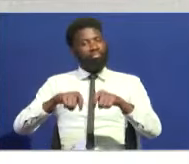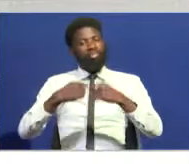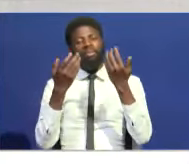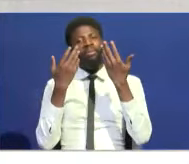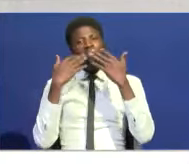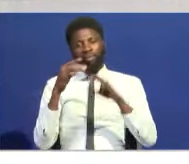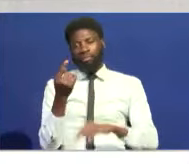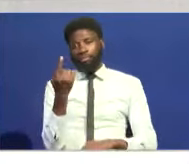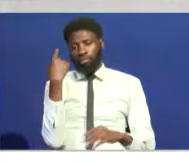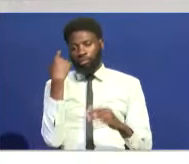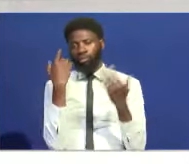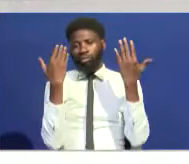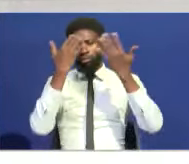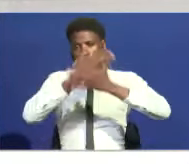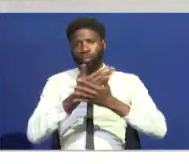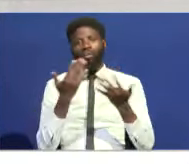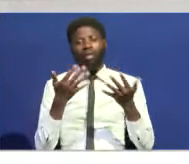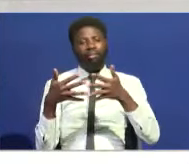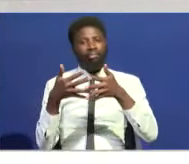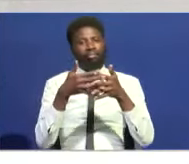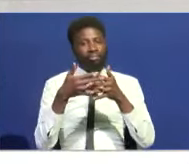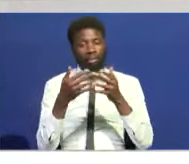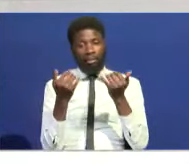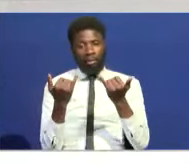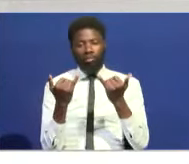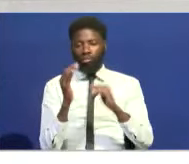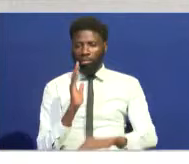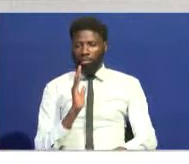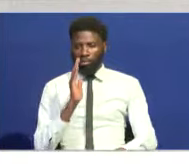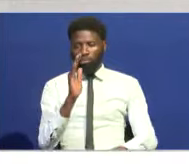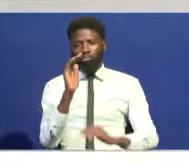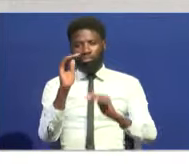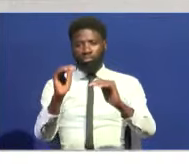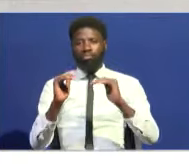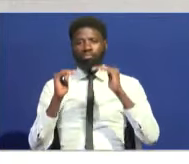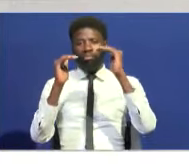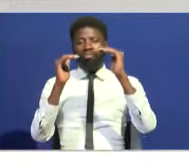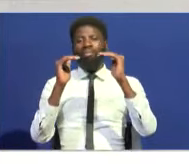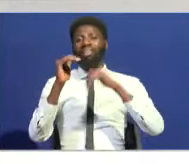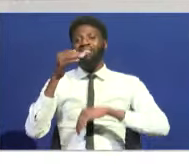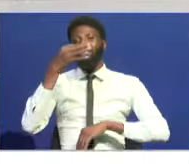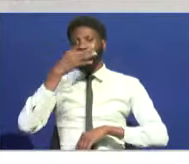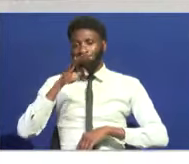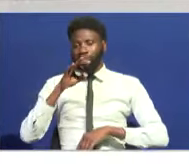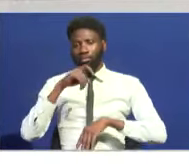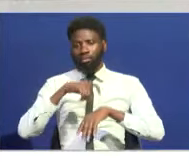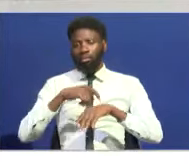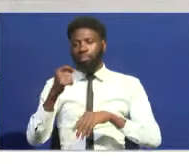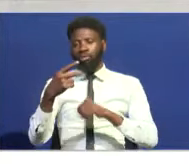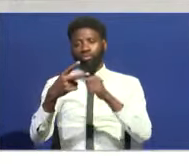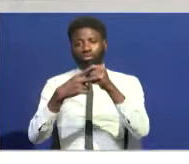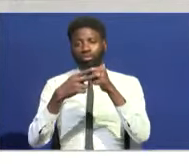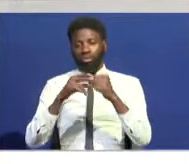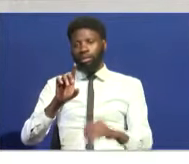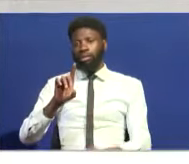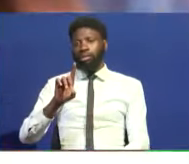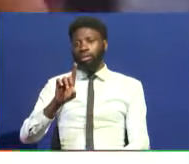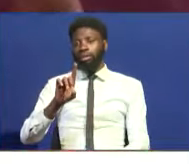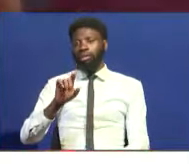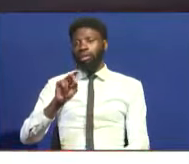Oregon last night and guaranteed her a place at the Paris Olympic Games in July. Daniel Mateiko won the men's 10,000-meter